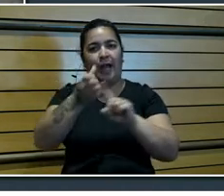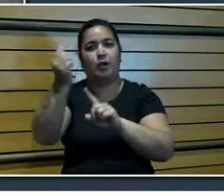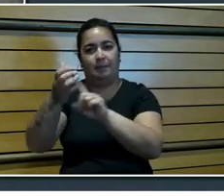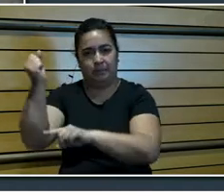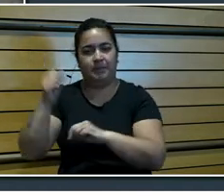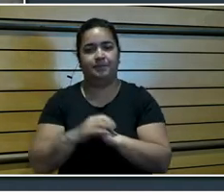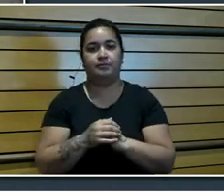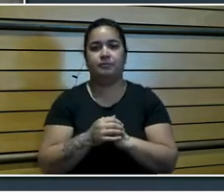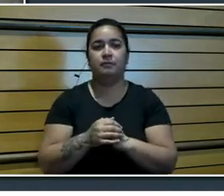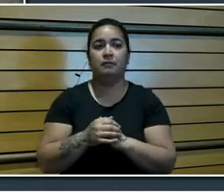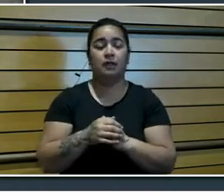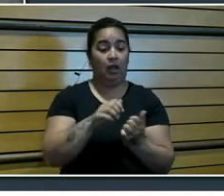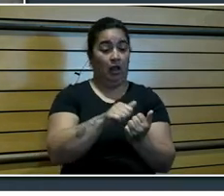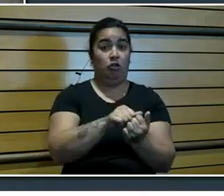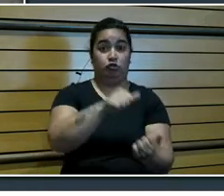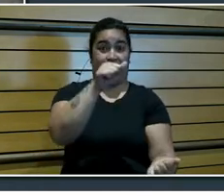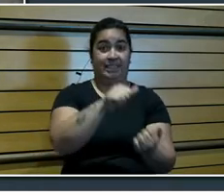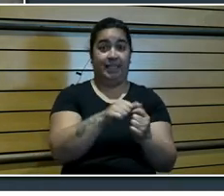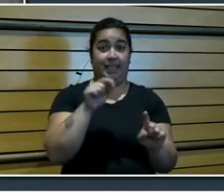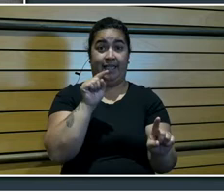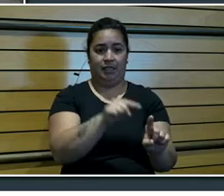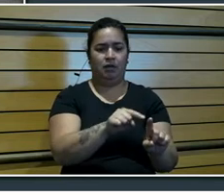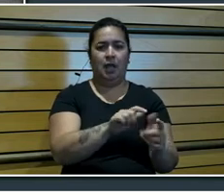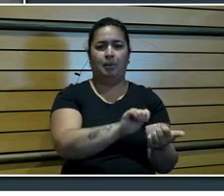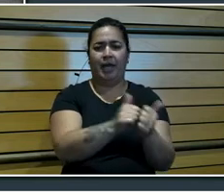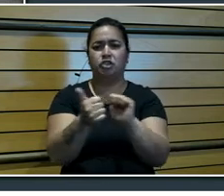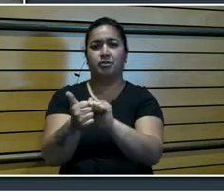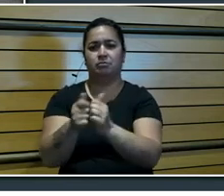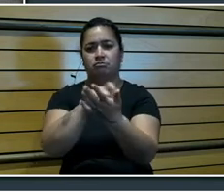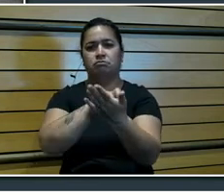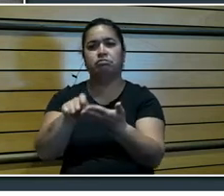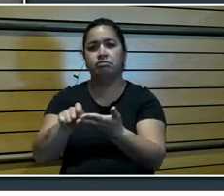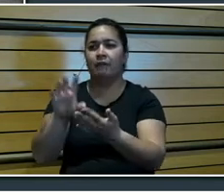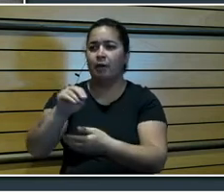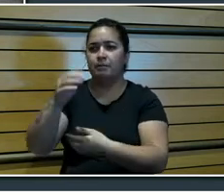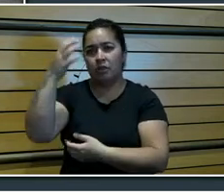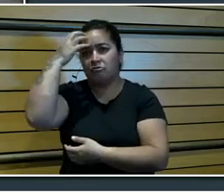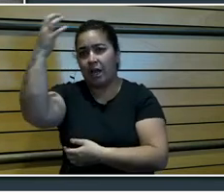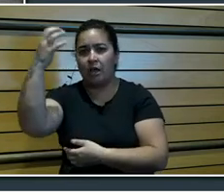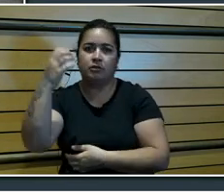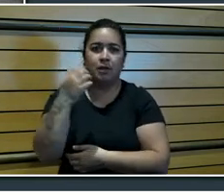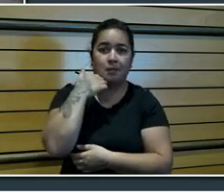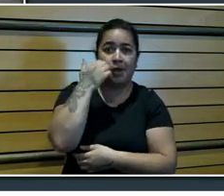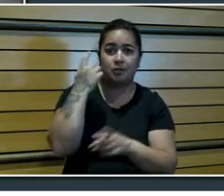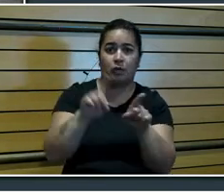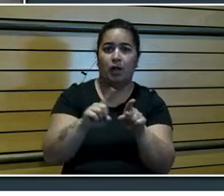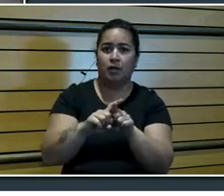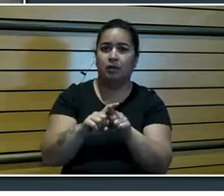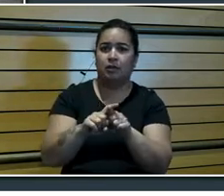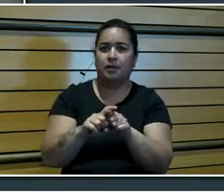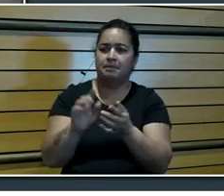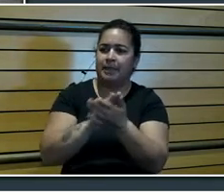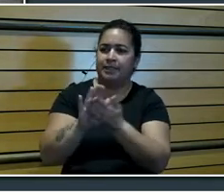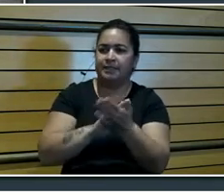Te Tiriti o Waitangi, the Treaty of Waitangi, was a partnership agreement signed between the Crown and Māori and promising the 50-50 partnership